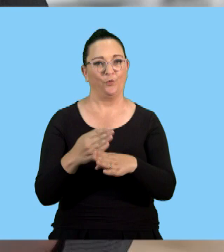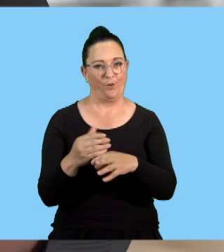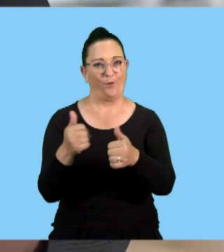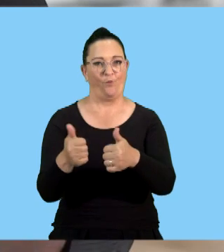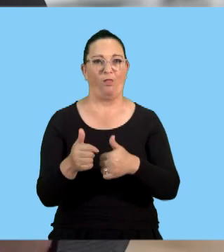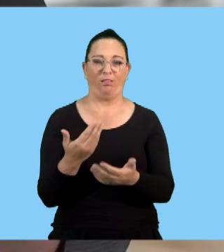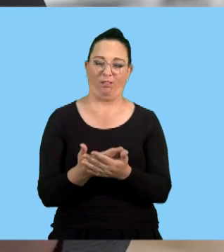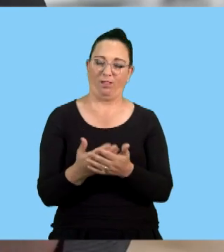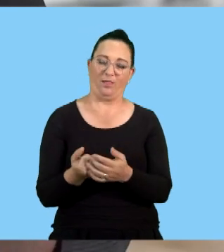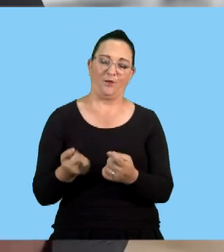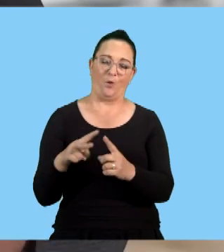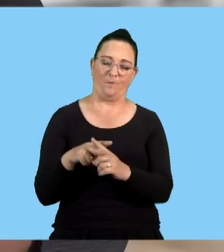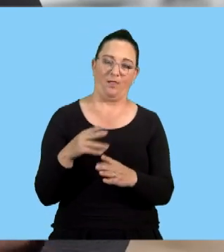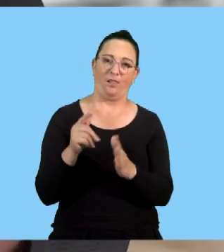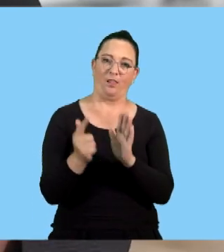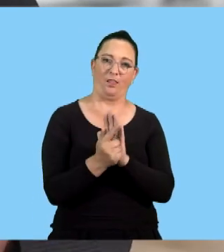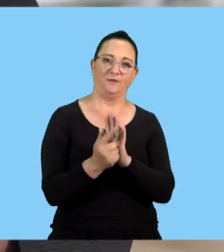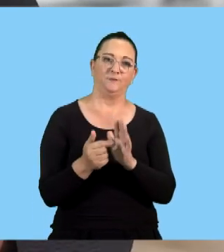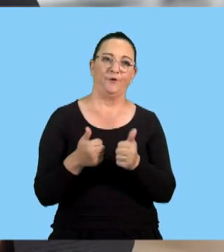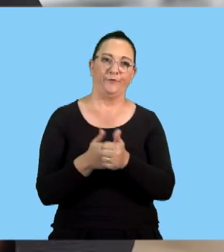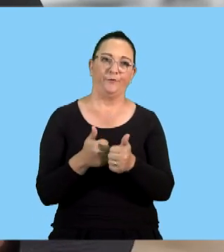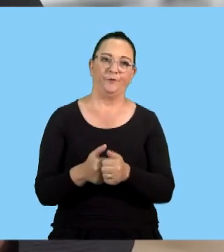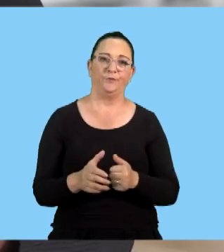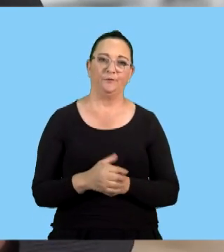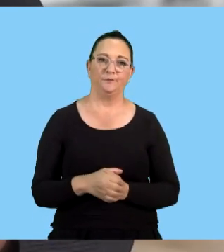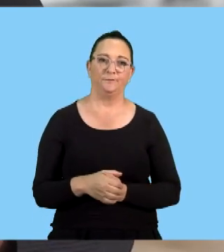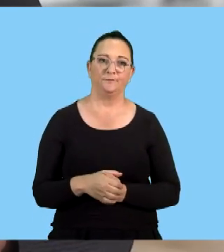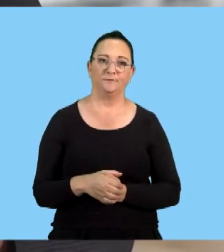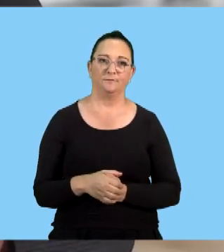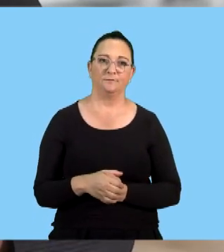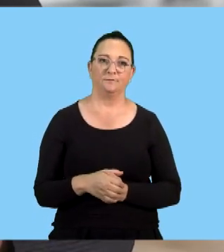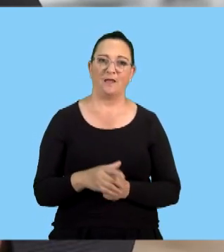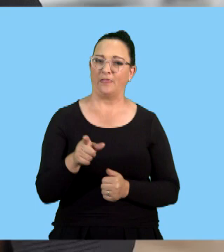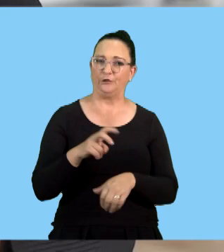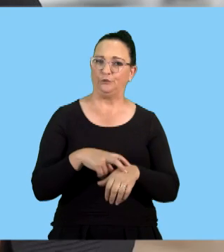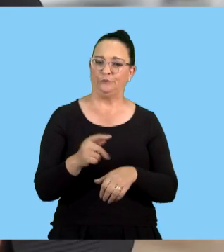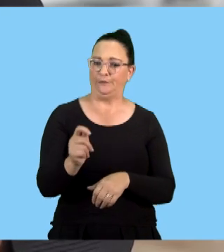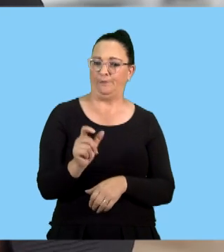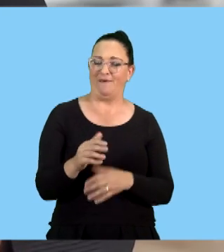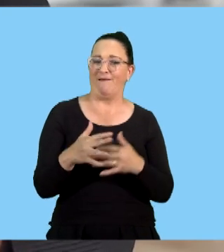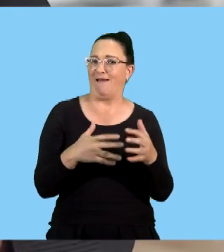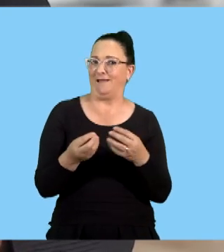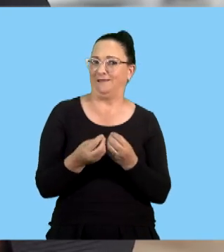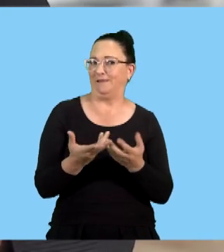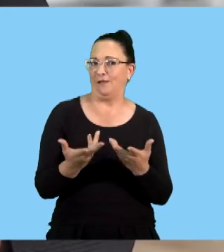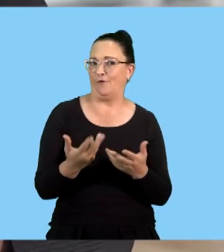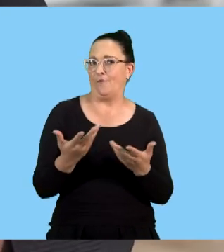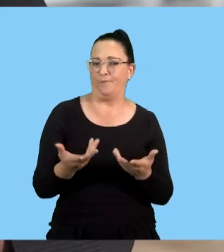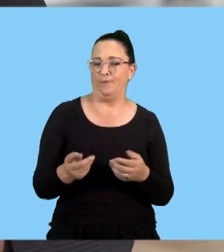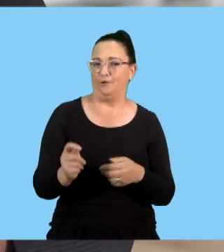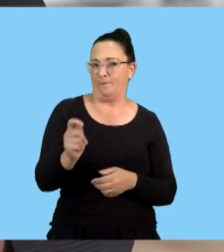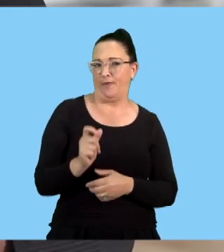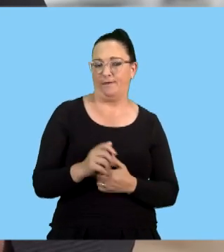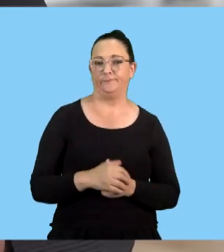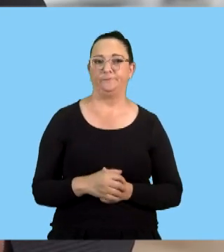work and comply with the legislation and do as they are told without contributing anything towards this